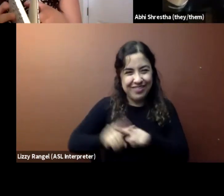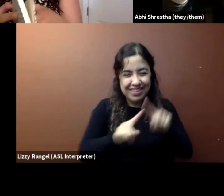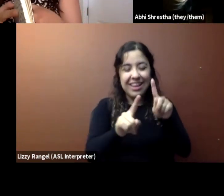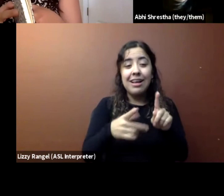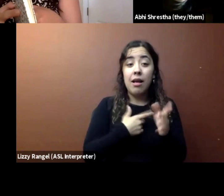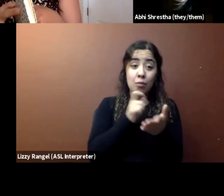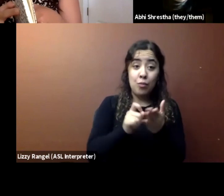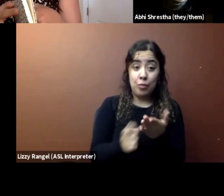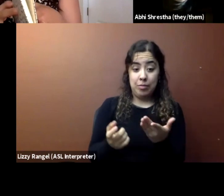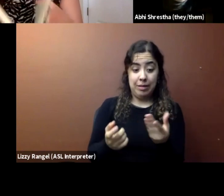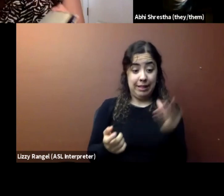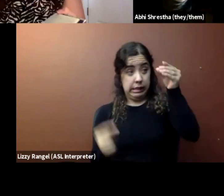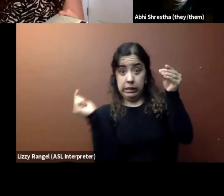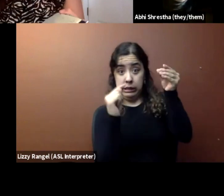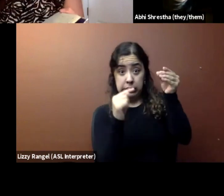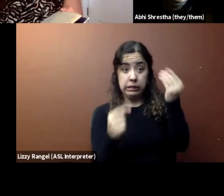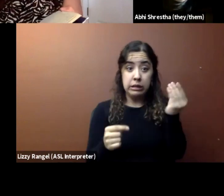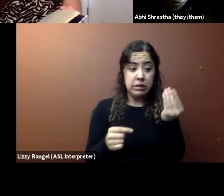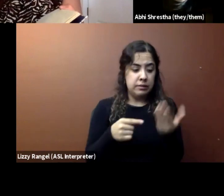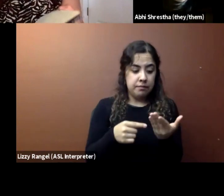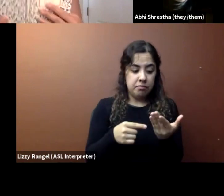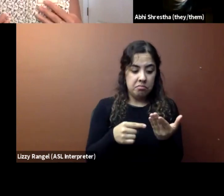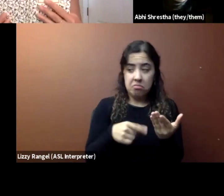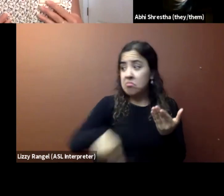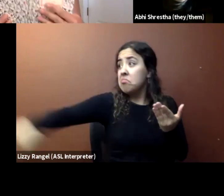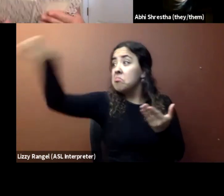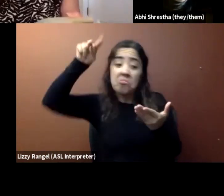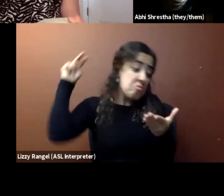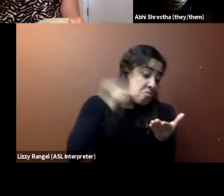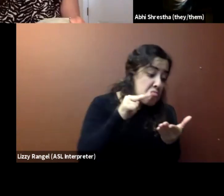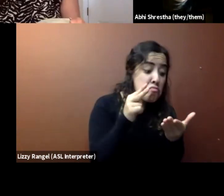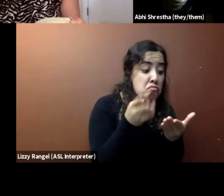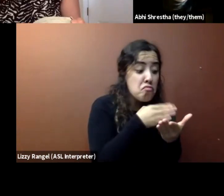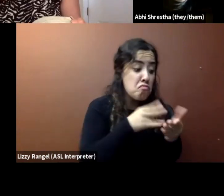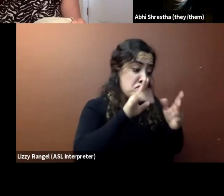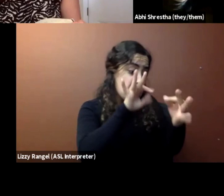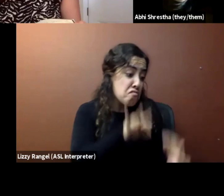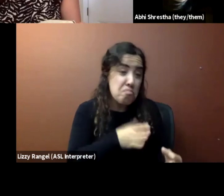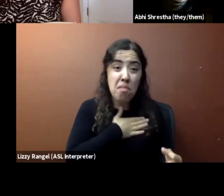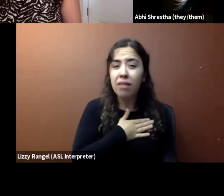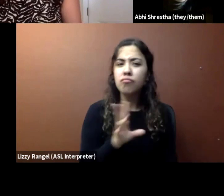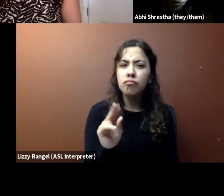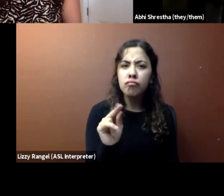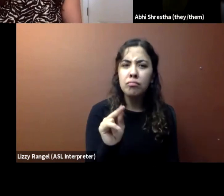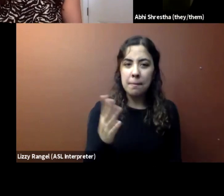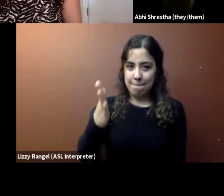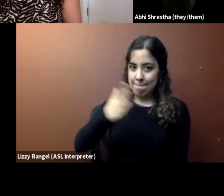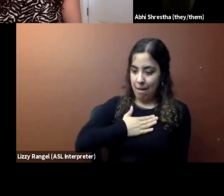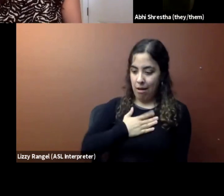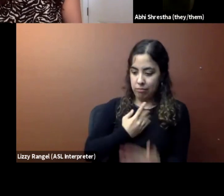writing here, no one's gonna read this but me. And so whatever I need to